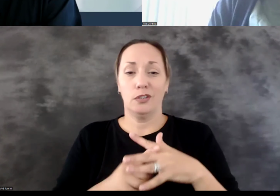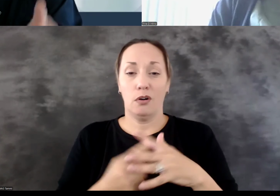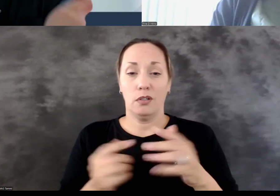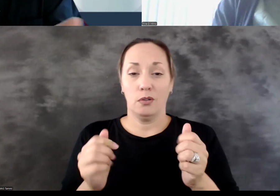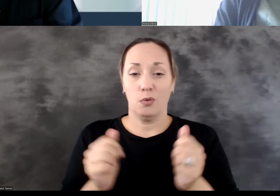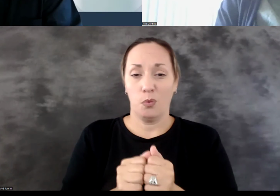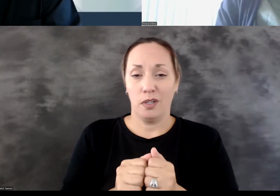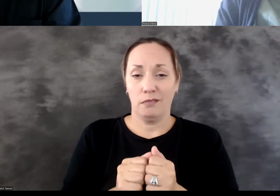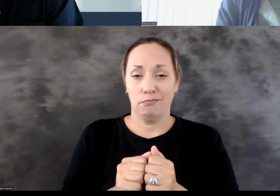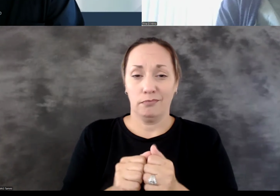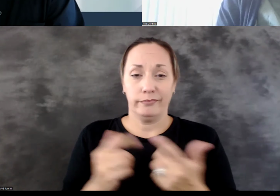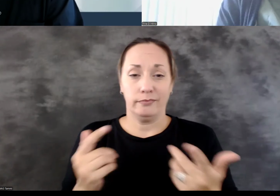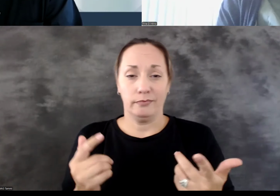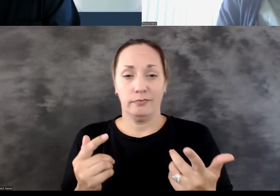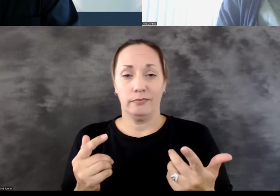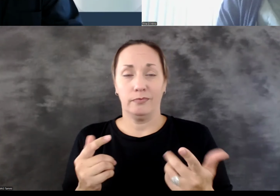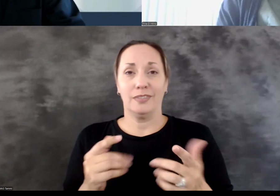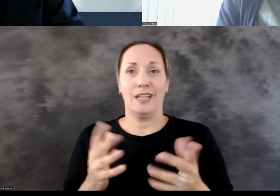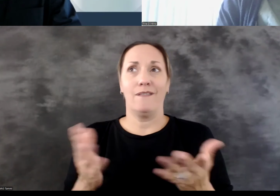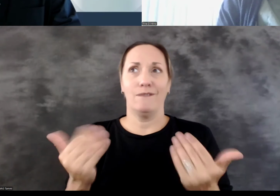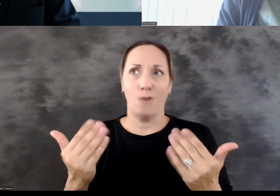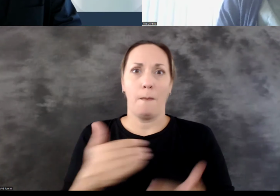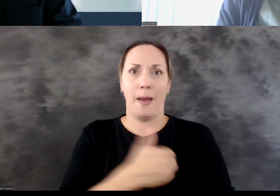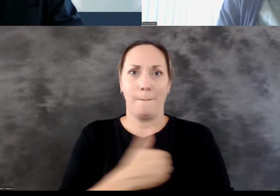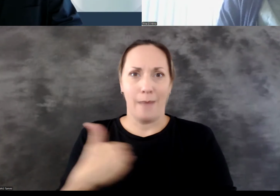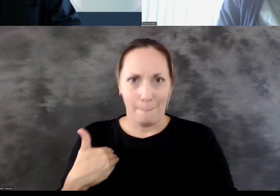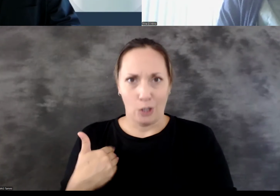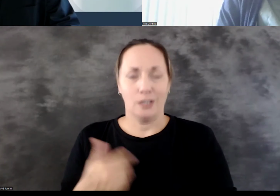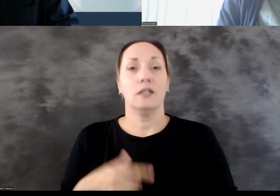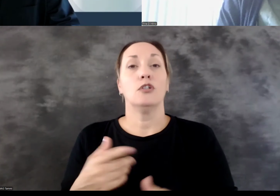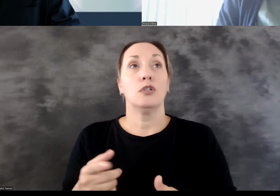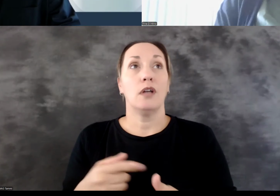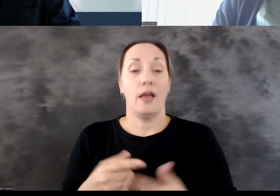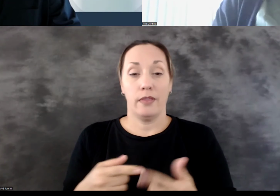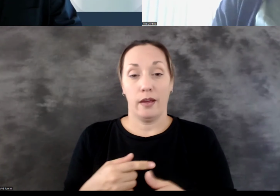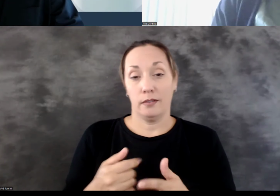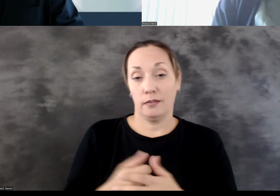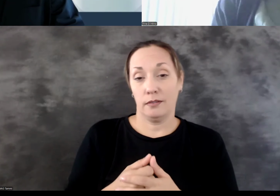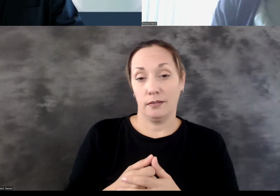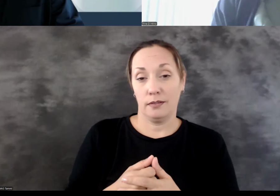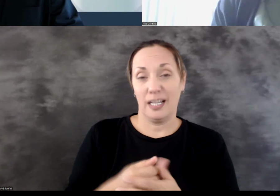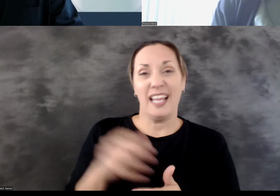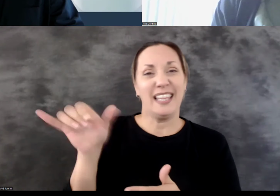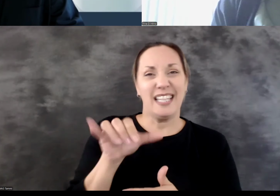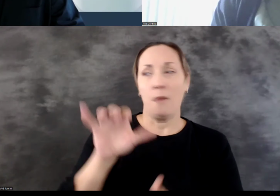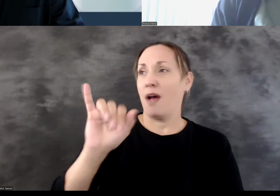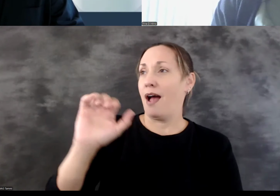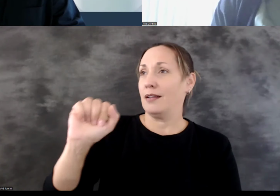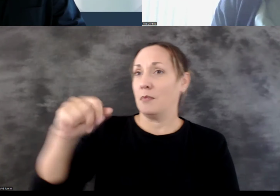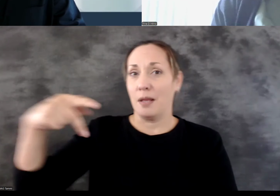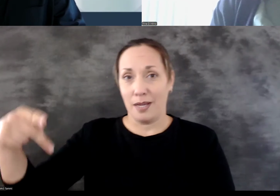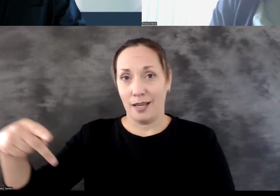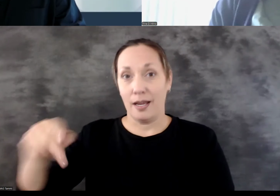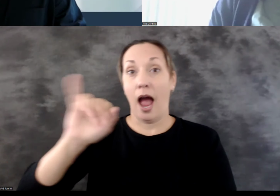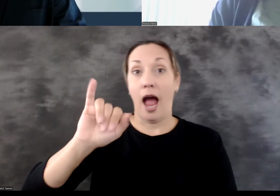in the same way that IAAP did, right? So IAAP is around about 10 years old now. And